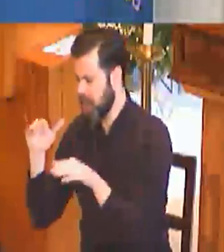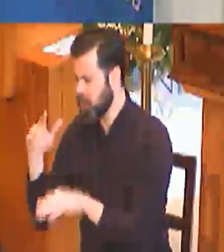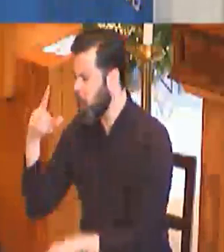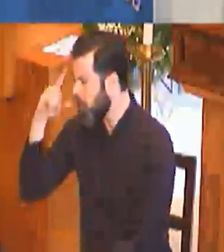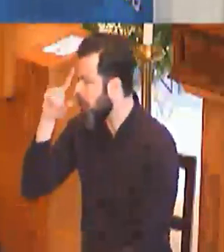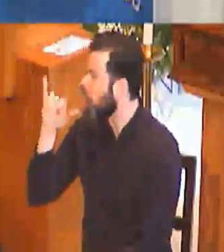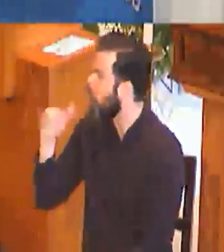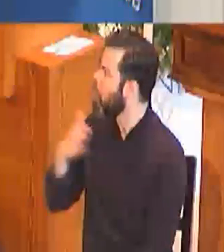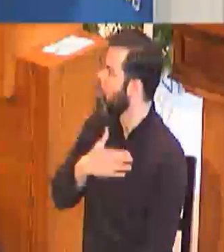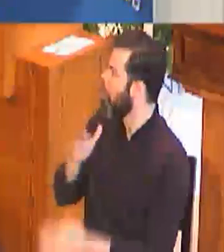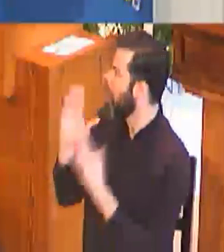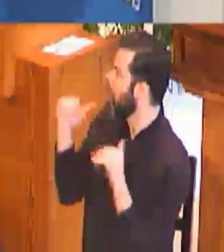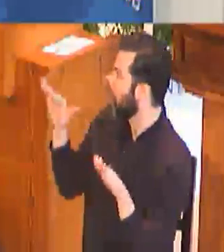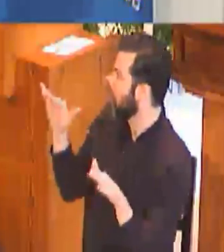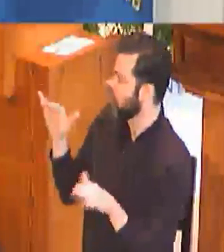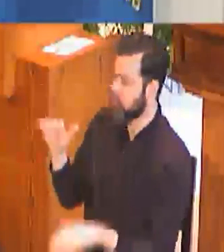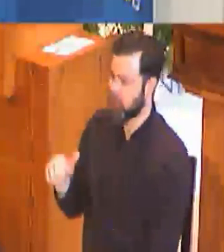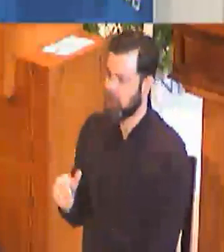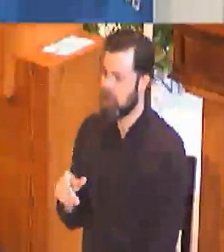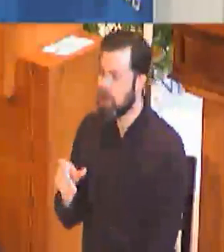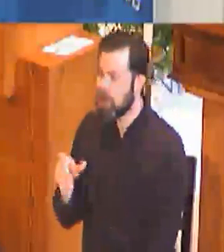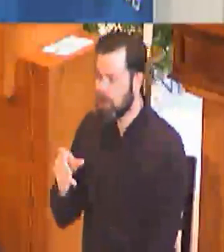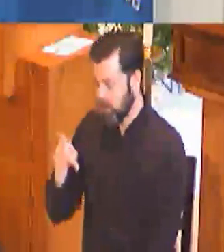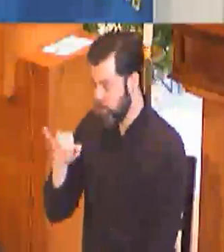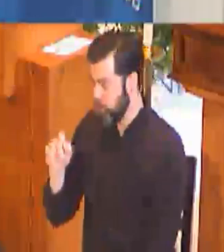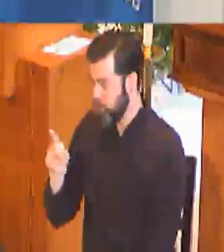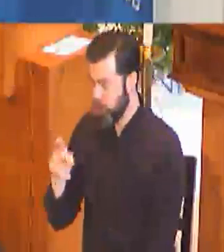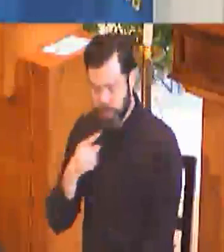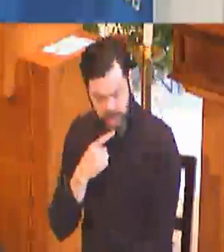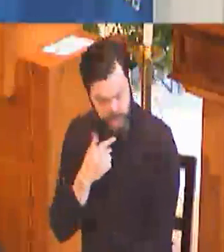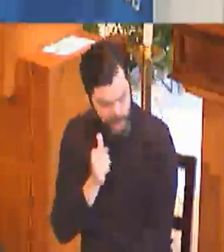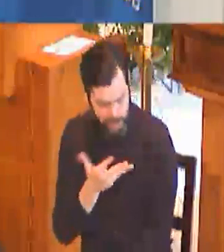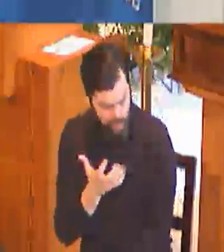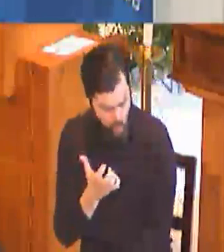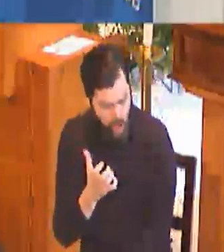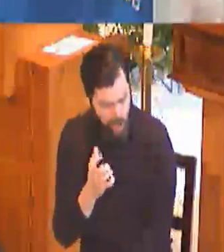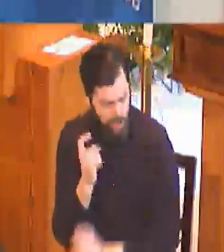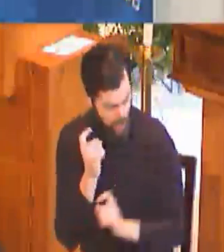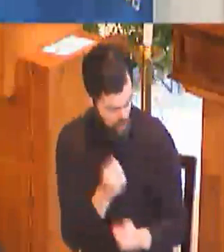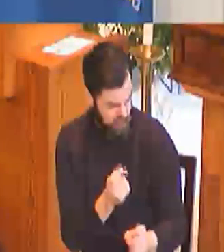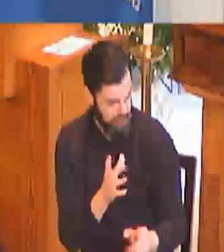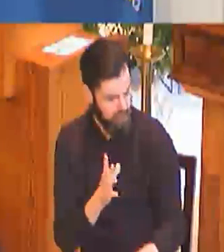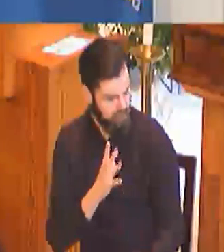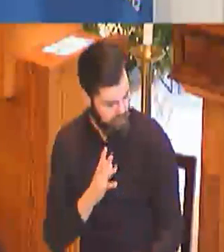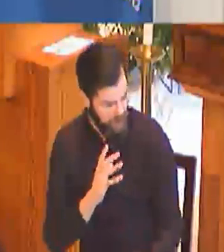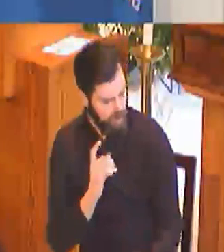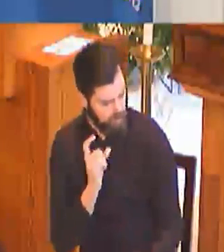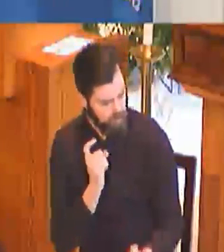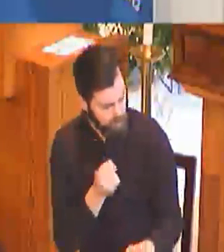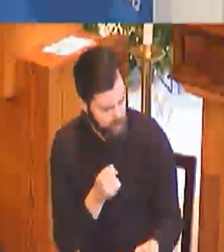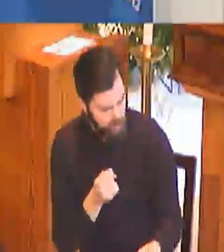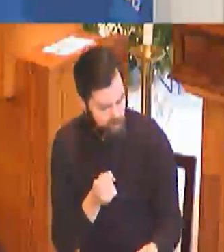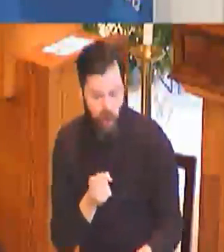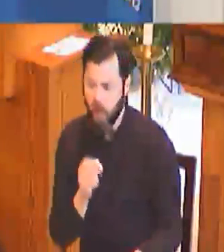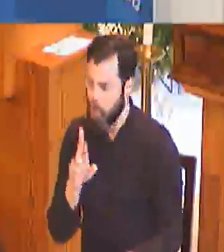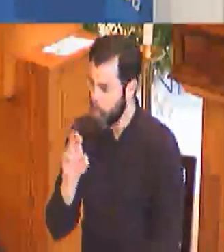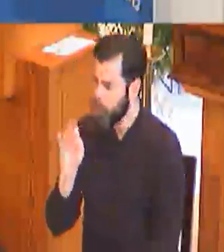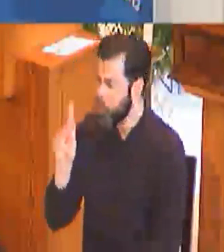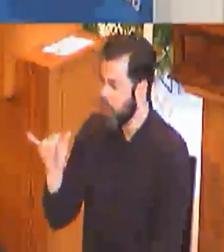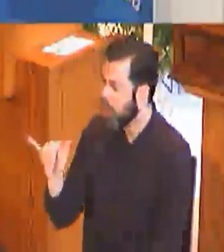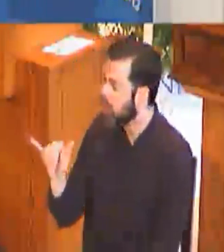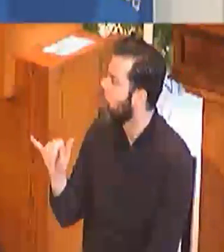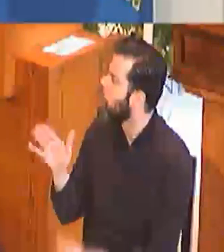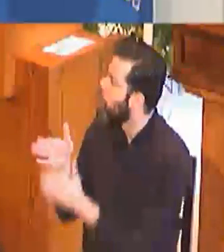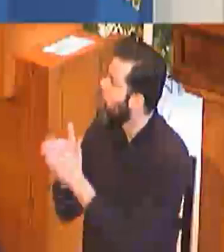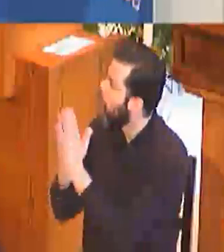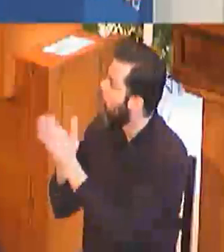is, you can have it. And so Rocky starts asking. He starts asking for things